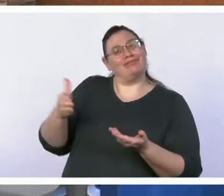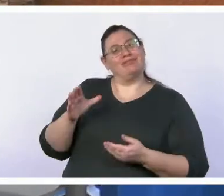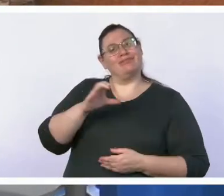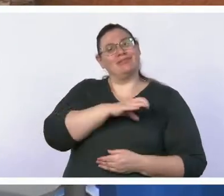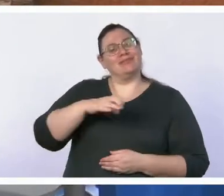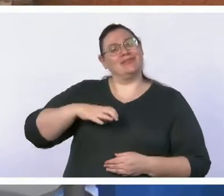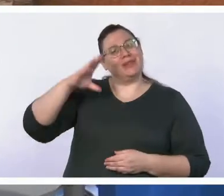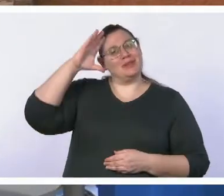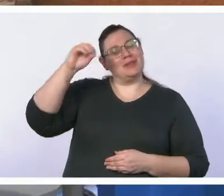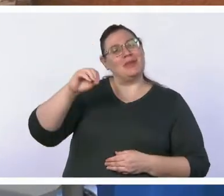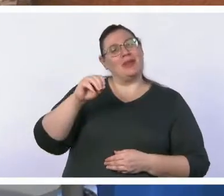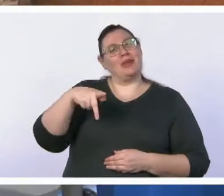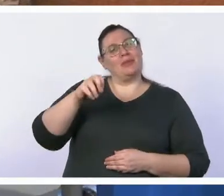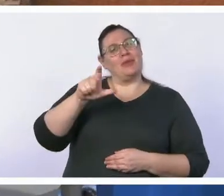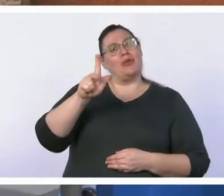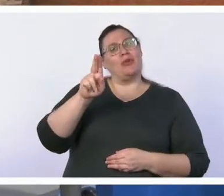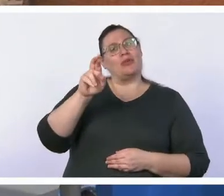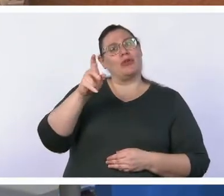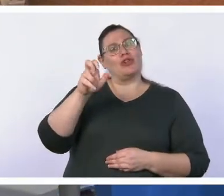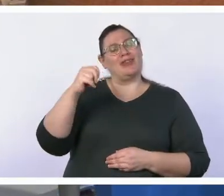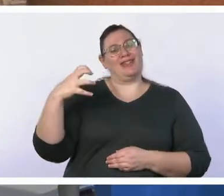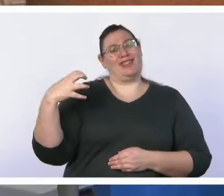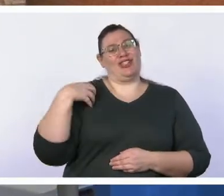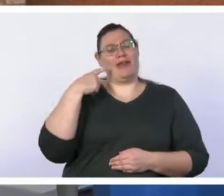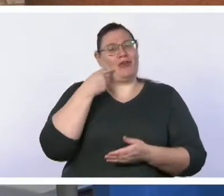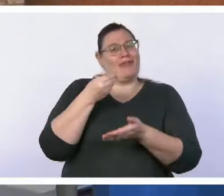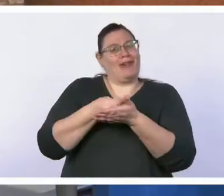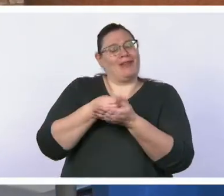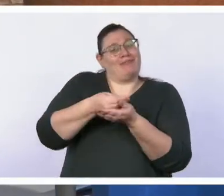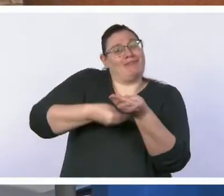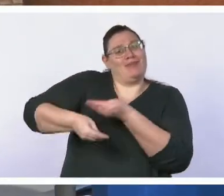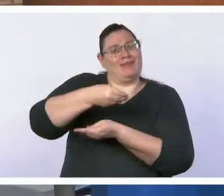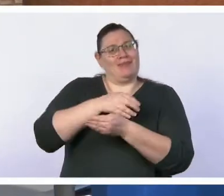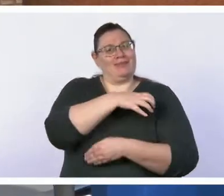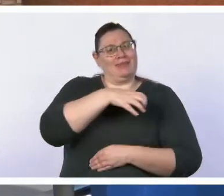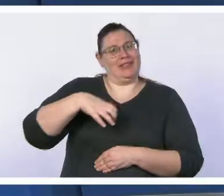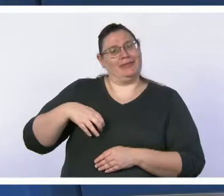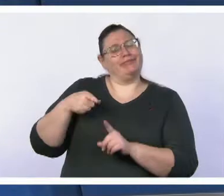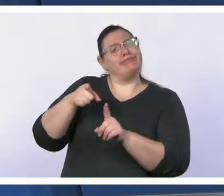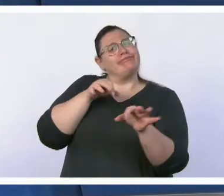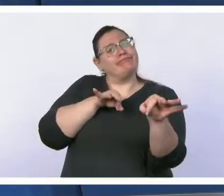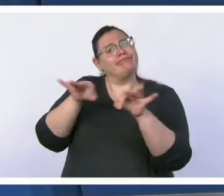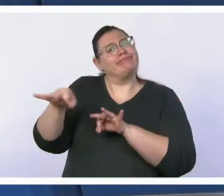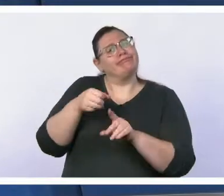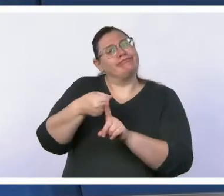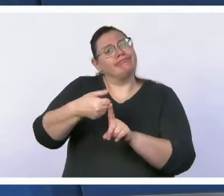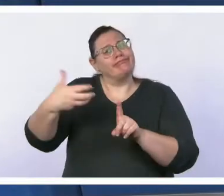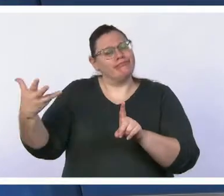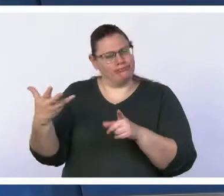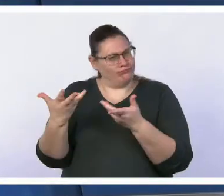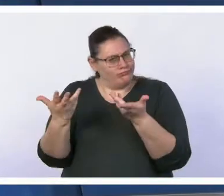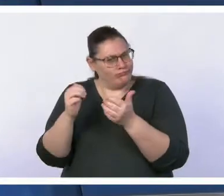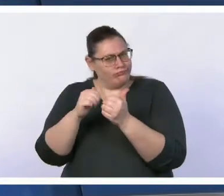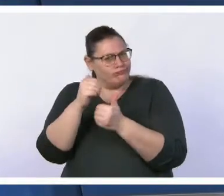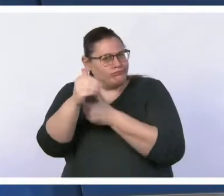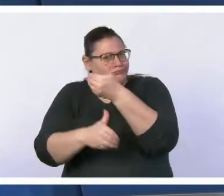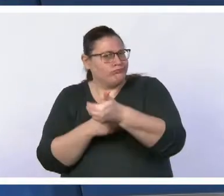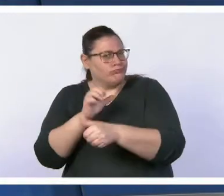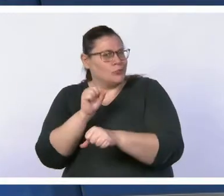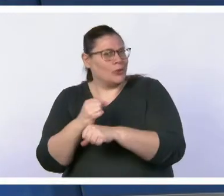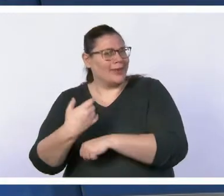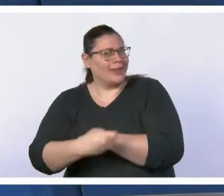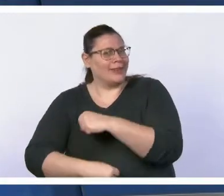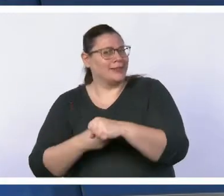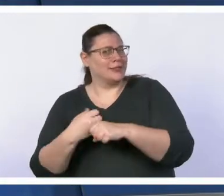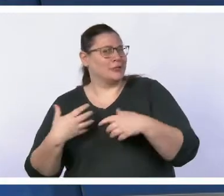Paul Krekorian, who is the chair of the Finance and Budget Committee, and he can walk us through how things are going to work this